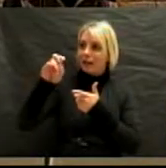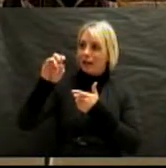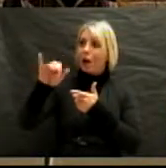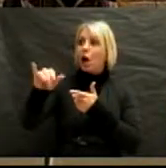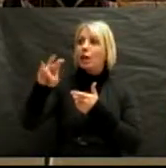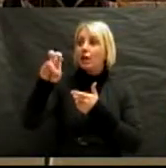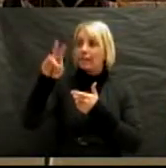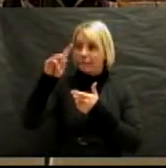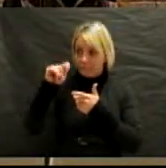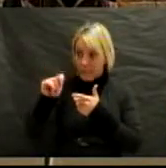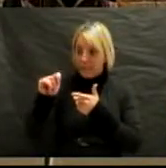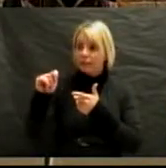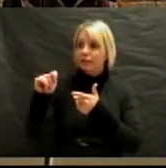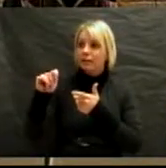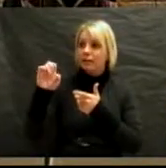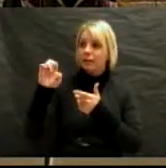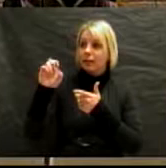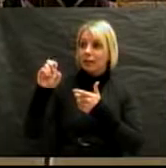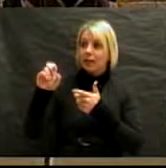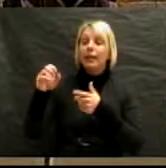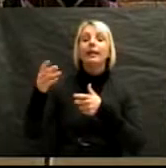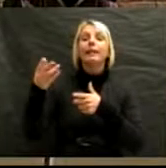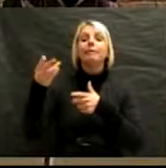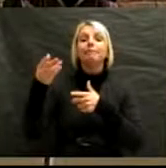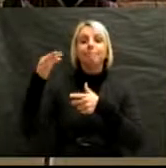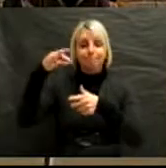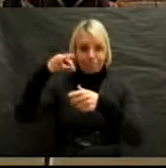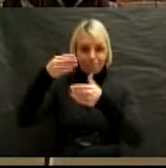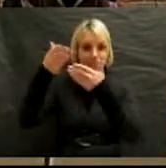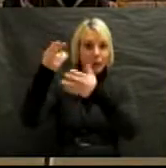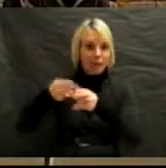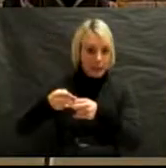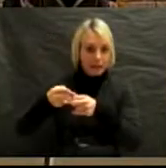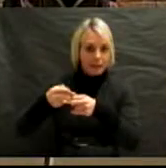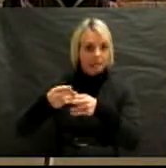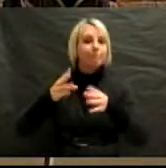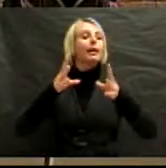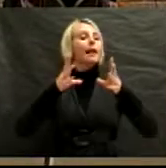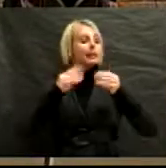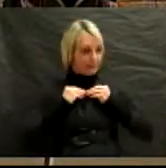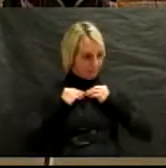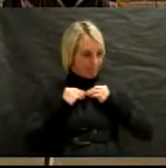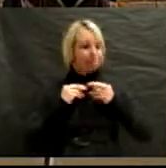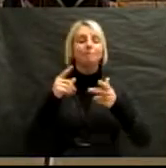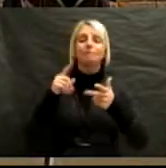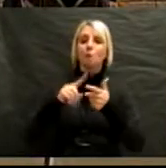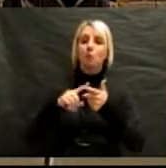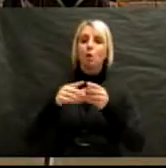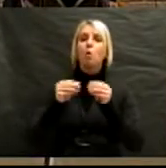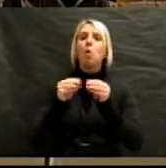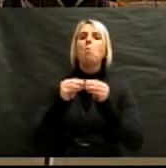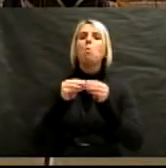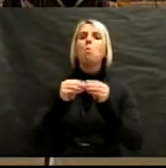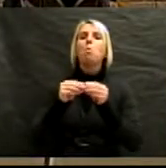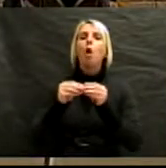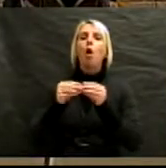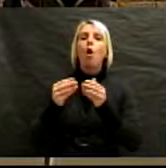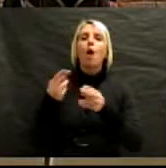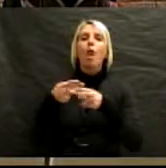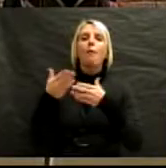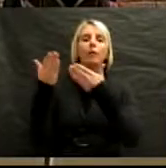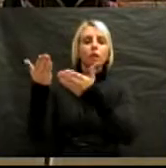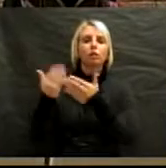nomination? Okay. Are there any further nominations for treasurer of the Faribault School Board?